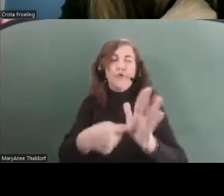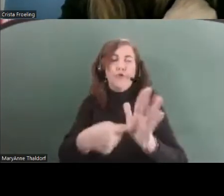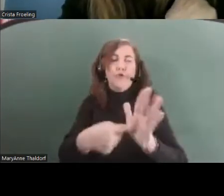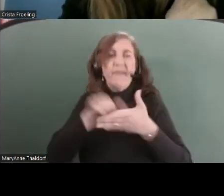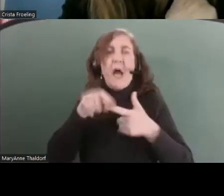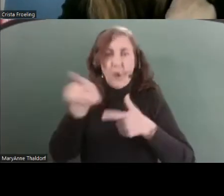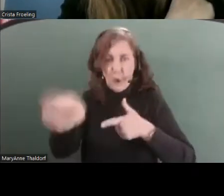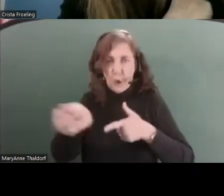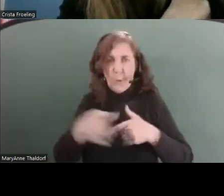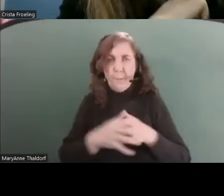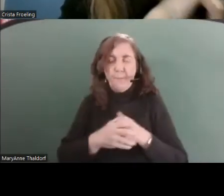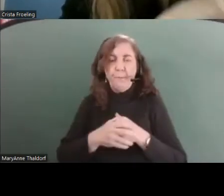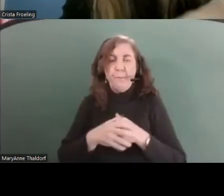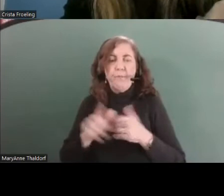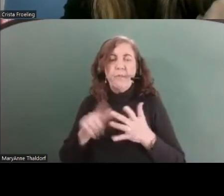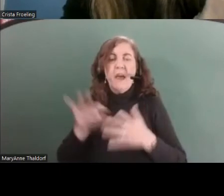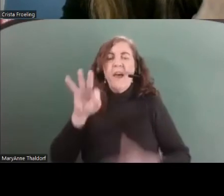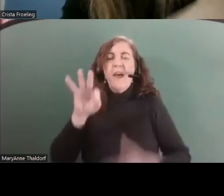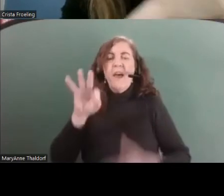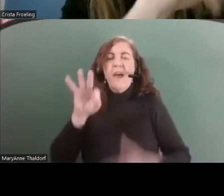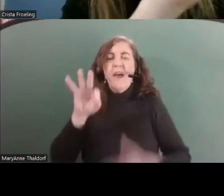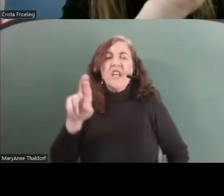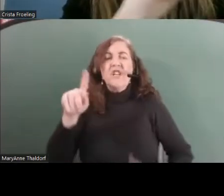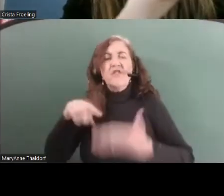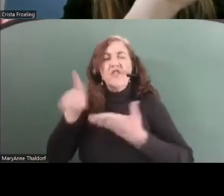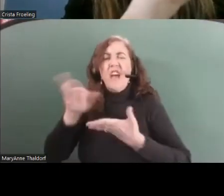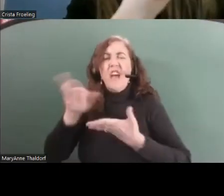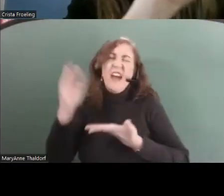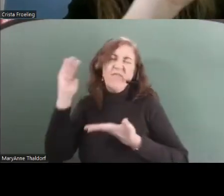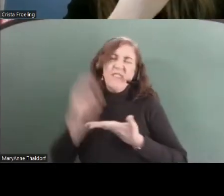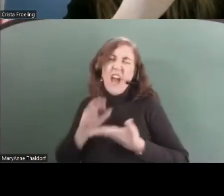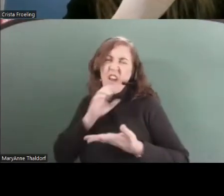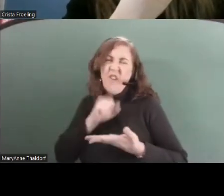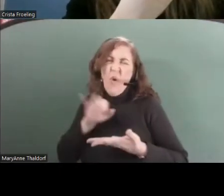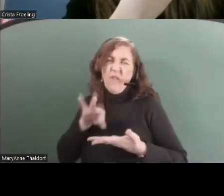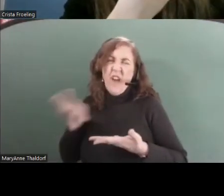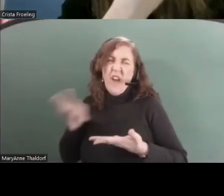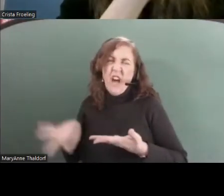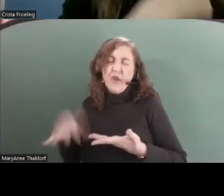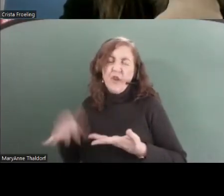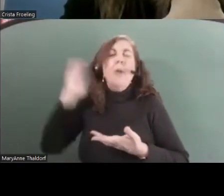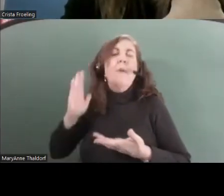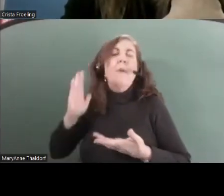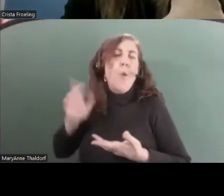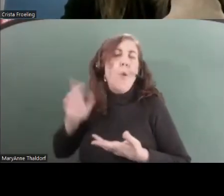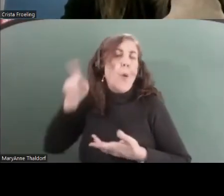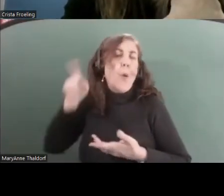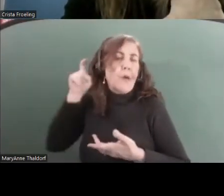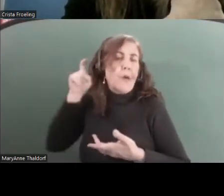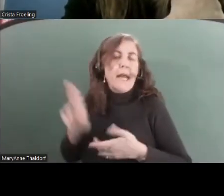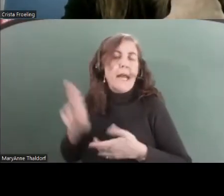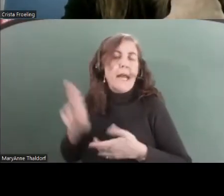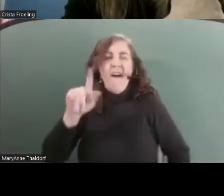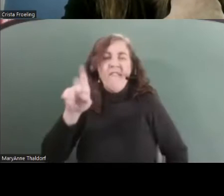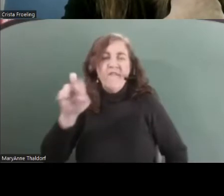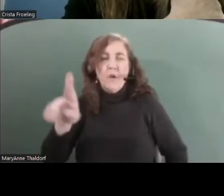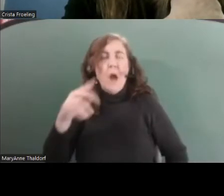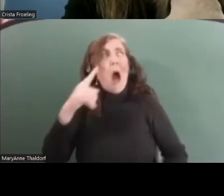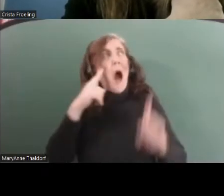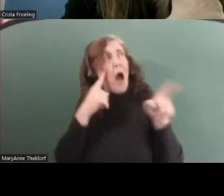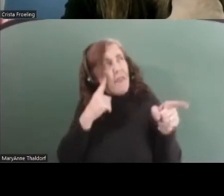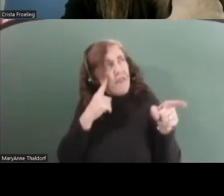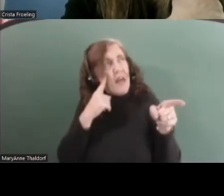Filter check, that's not so much current anymore. Hearing aids used to have filters. I think cochlear implants still have mic